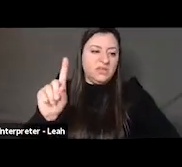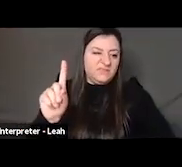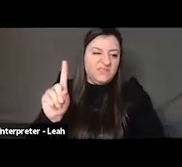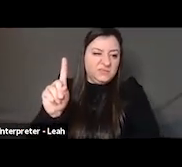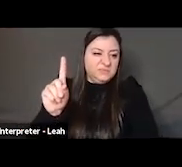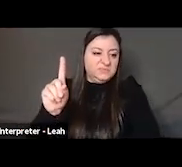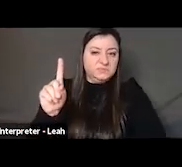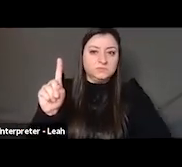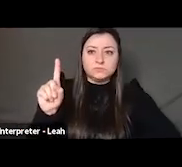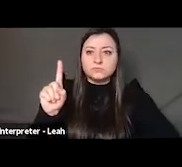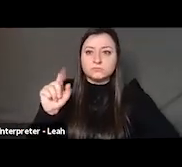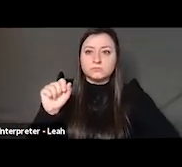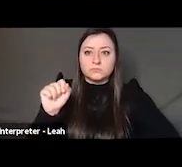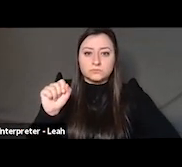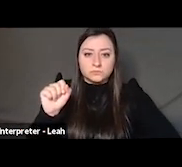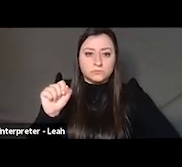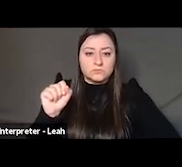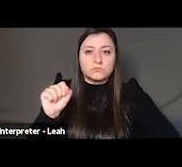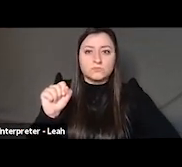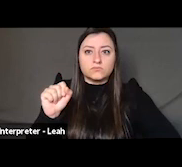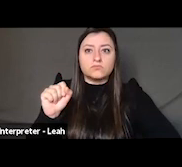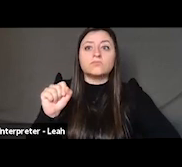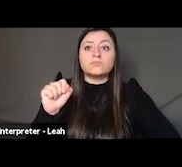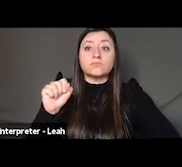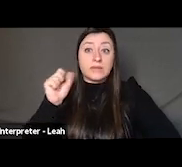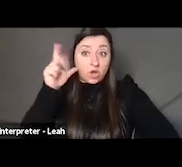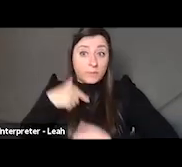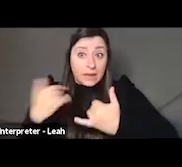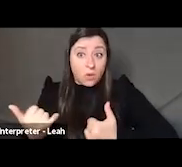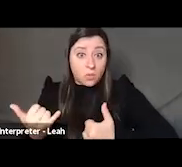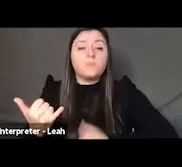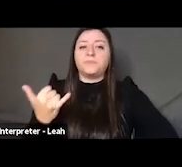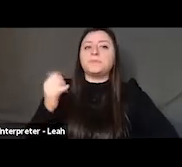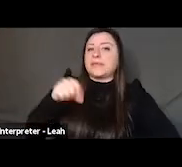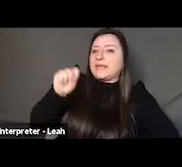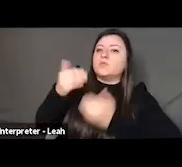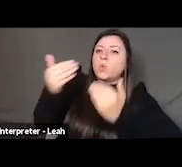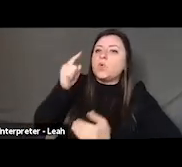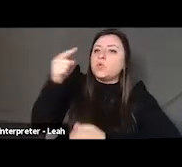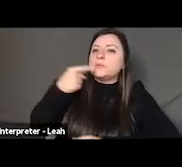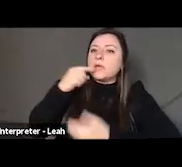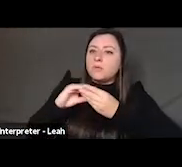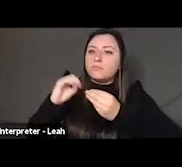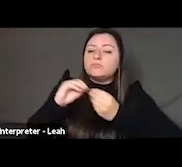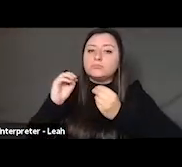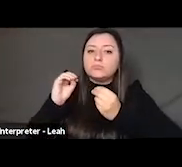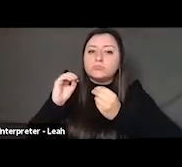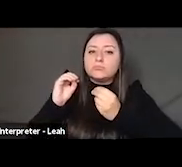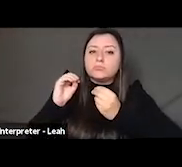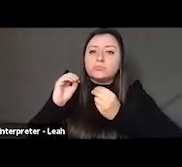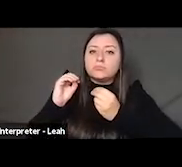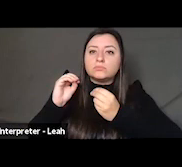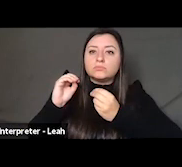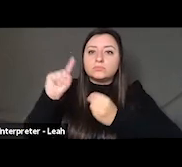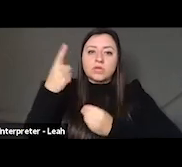Sorry, yeah, can you hear me now? Yes, you were saying, just repeat the sentence, but when you were talking about the